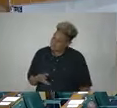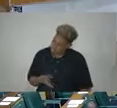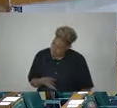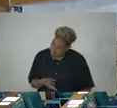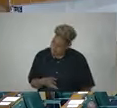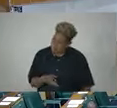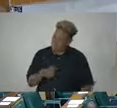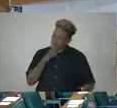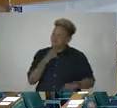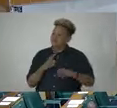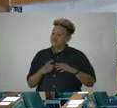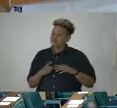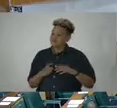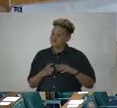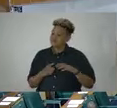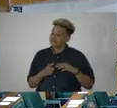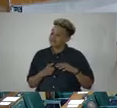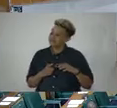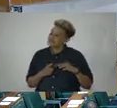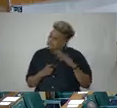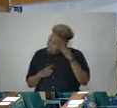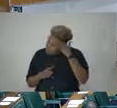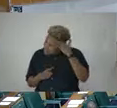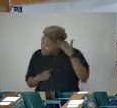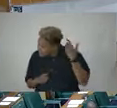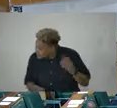Madam Speaker, for the bridge at Scottscove,